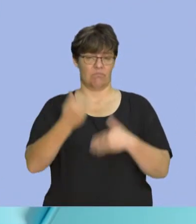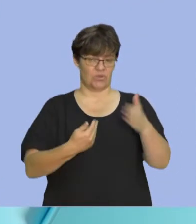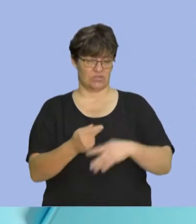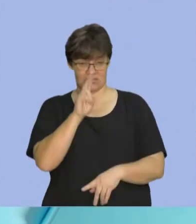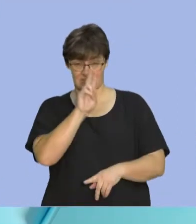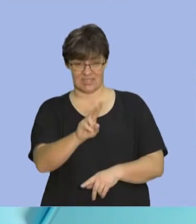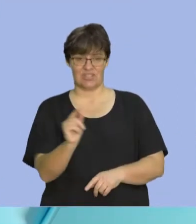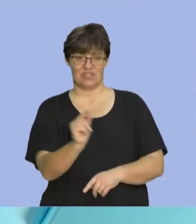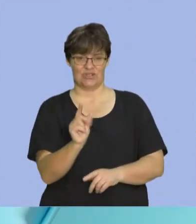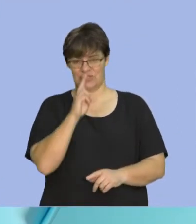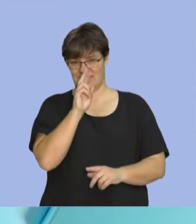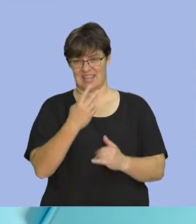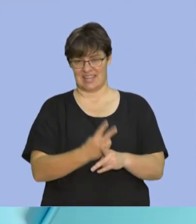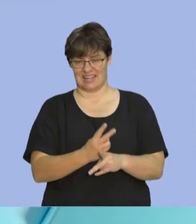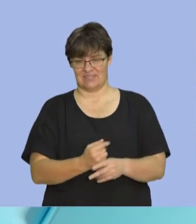after the break.